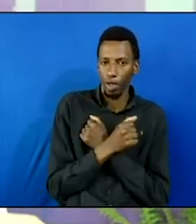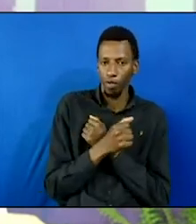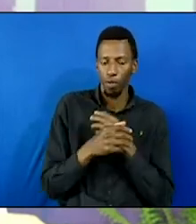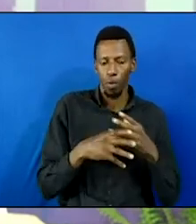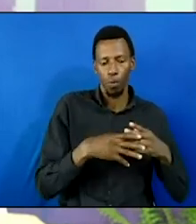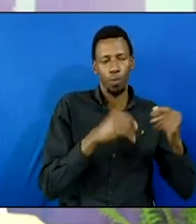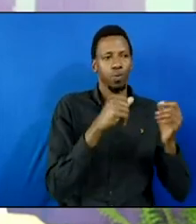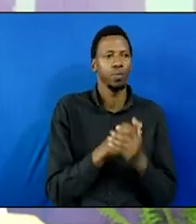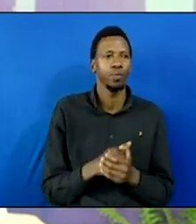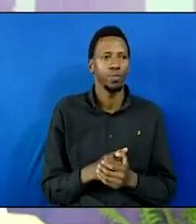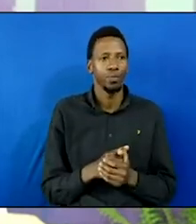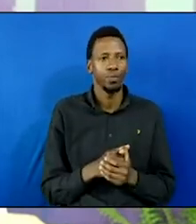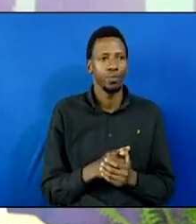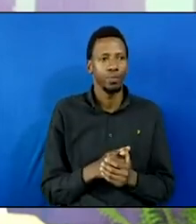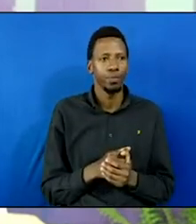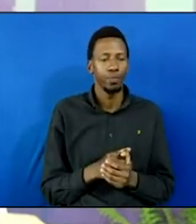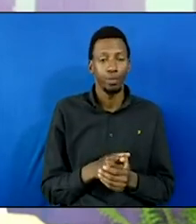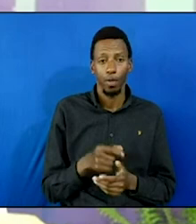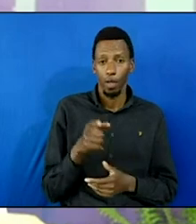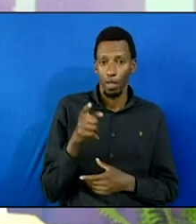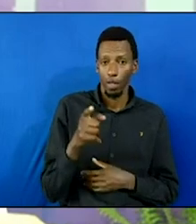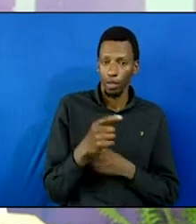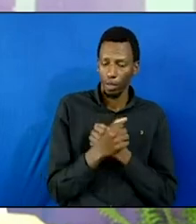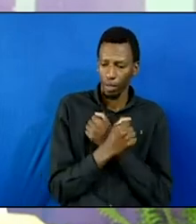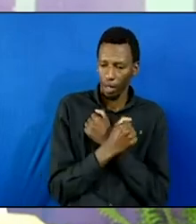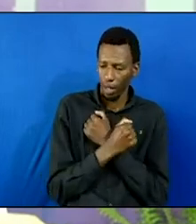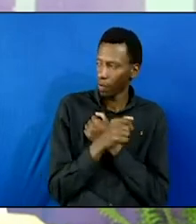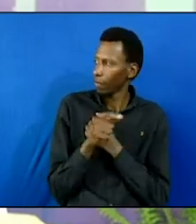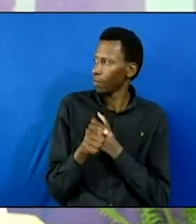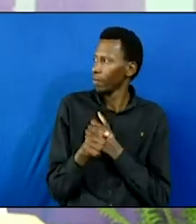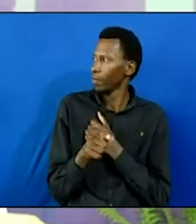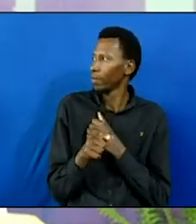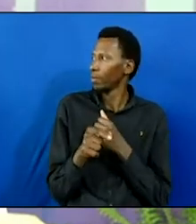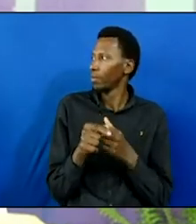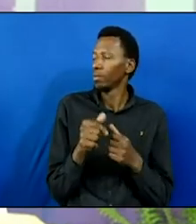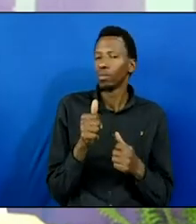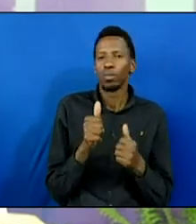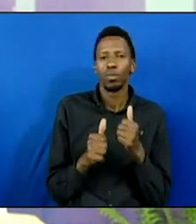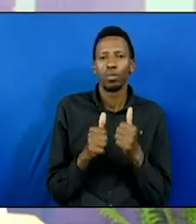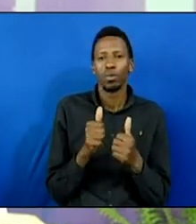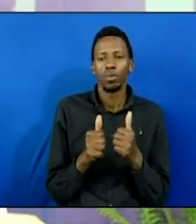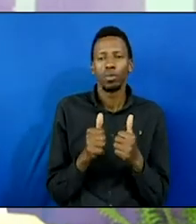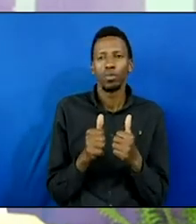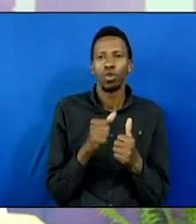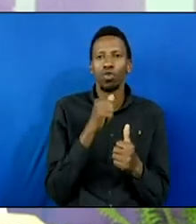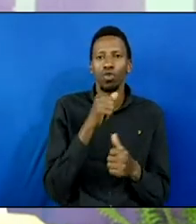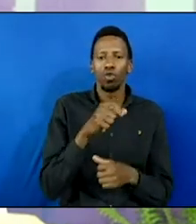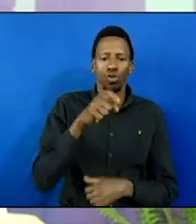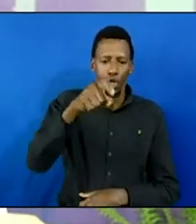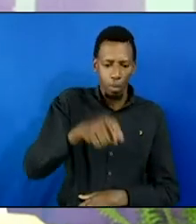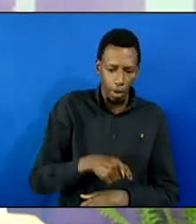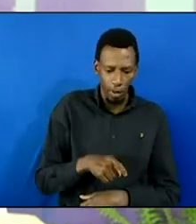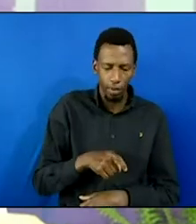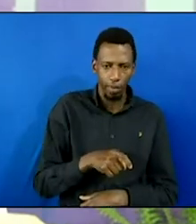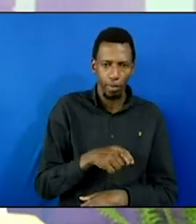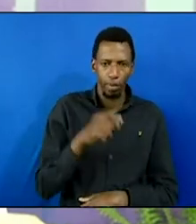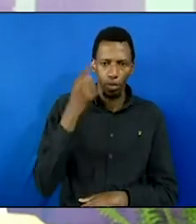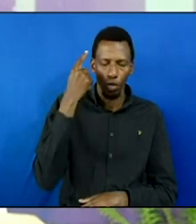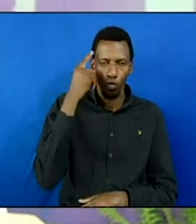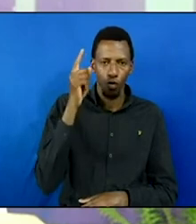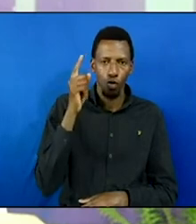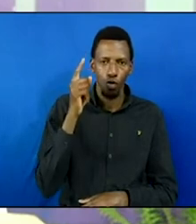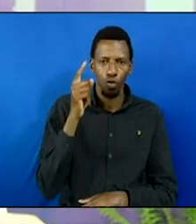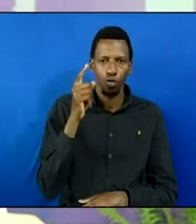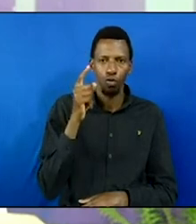This love is such a love that does not demand